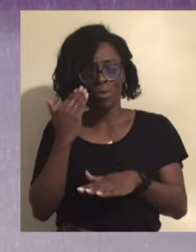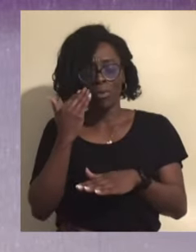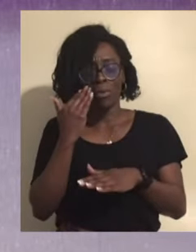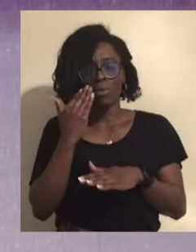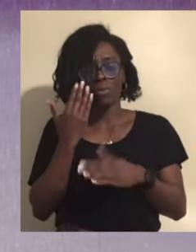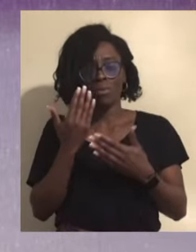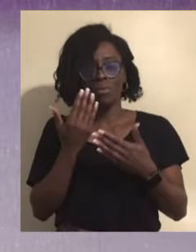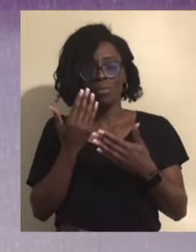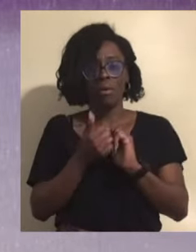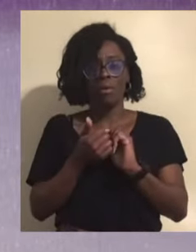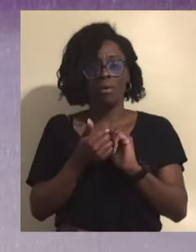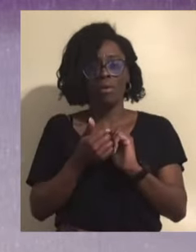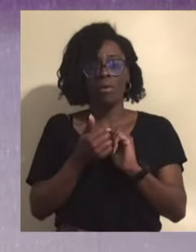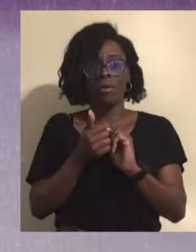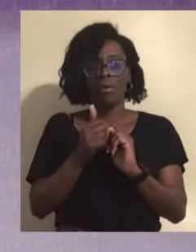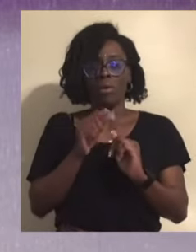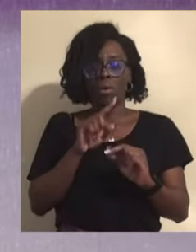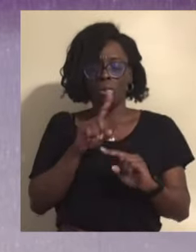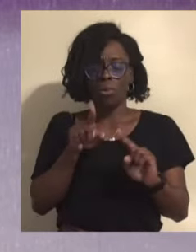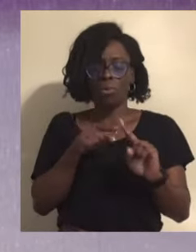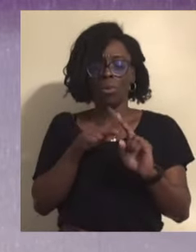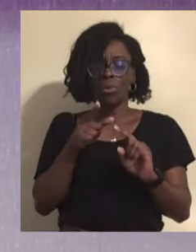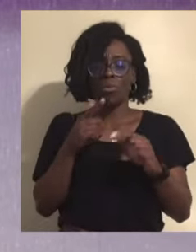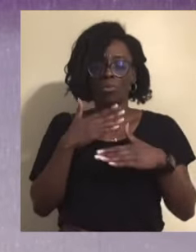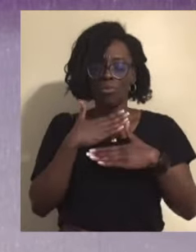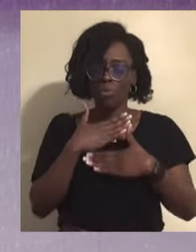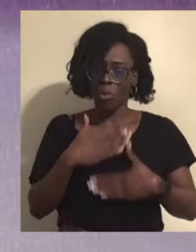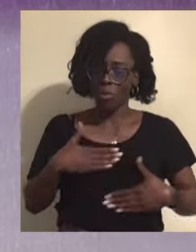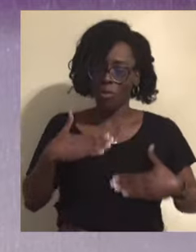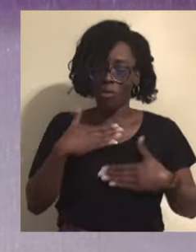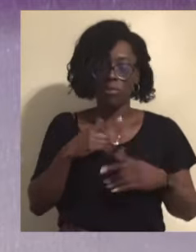grateful but you're frustrated.